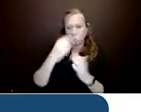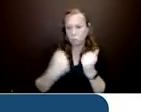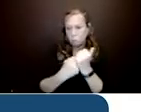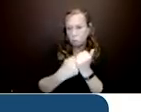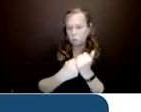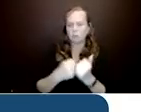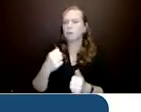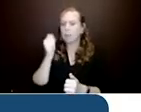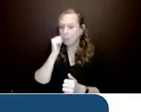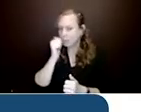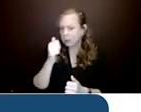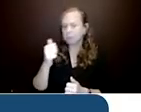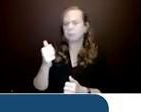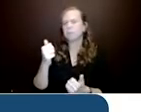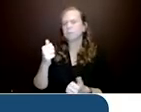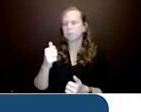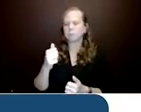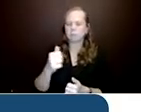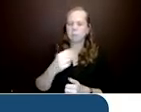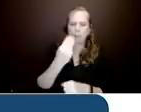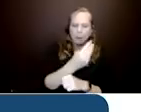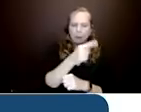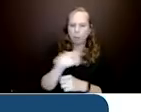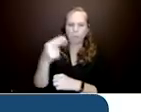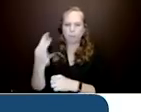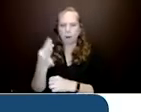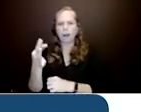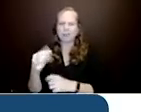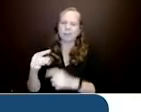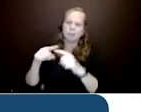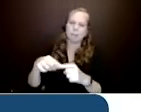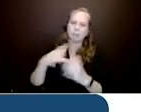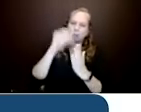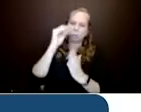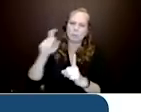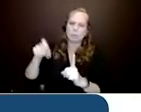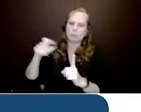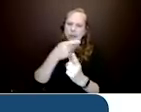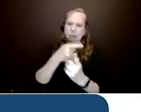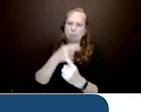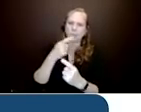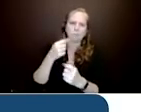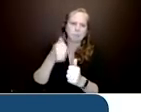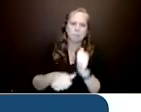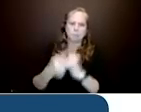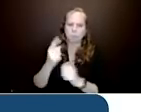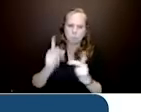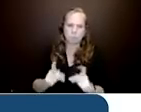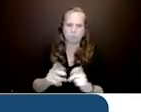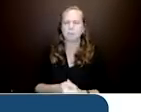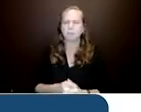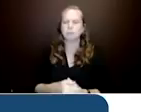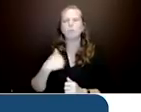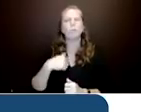day, Monday through Friday, dependent on what our students may need. If we can go to the next slide, we can explore